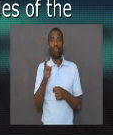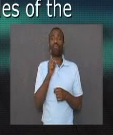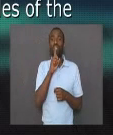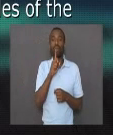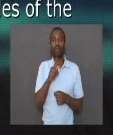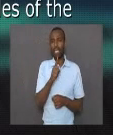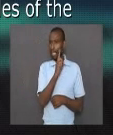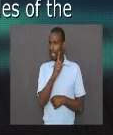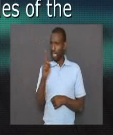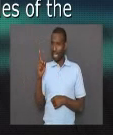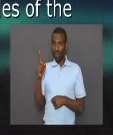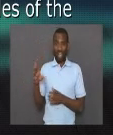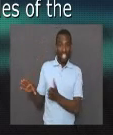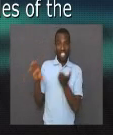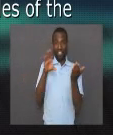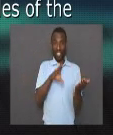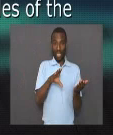molecules of the fluid.